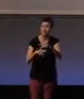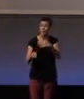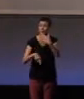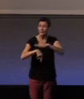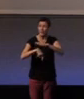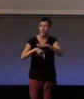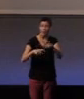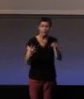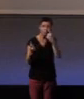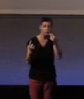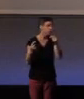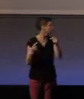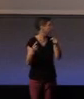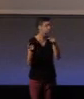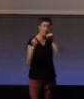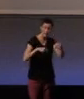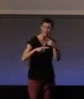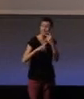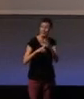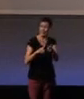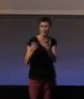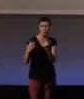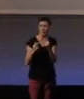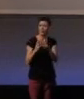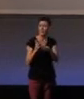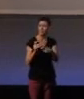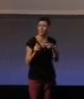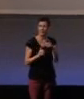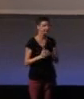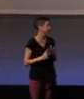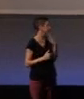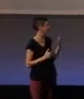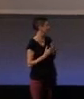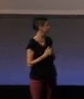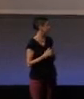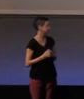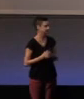de nek steeds te joinen set wonder de fashion show more than welcome thank you very much